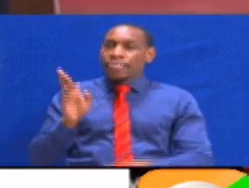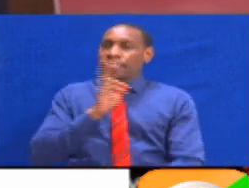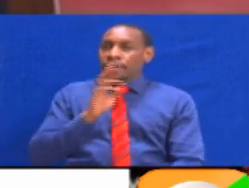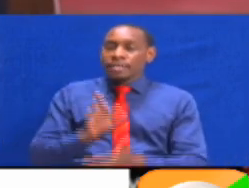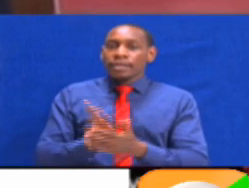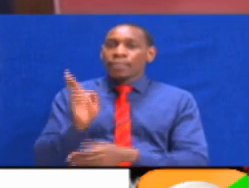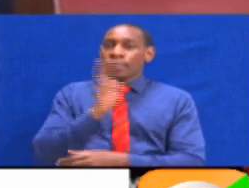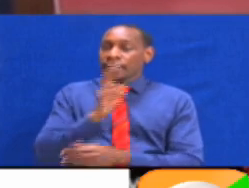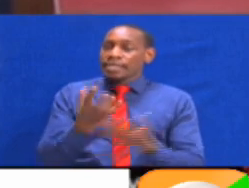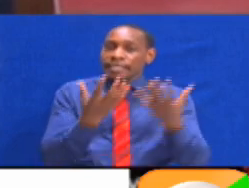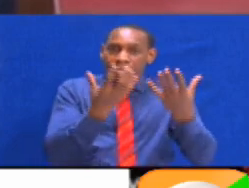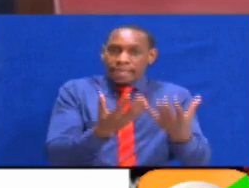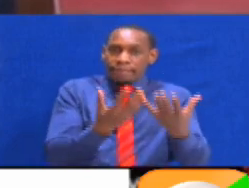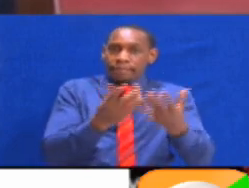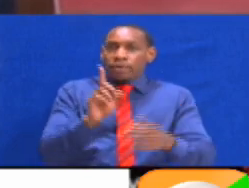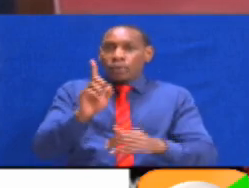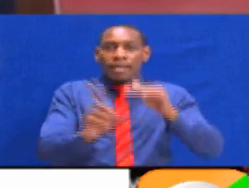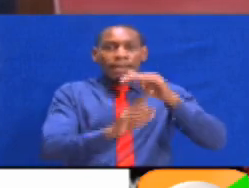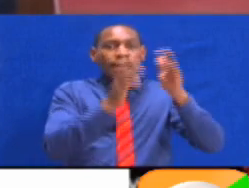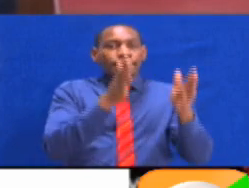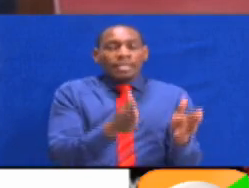risk is too much for one minister.